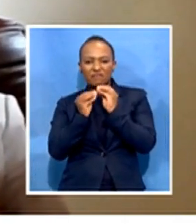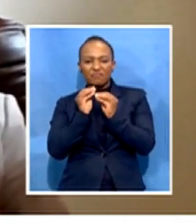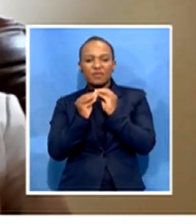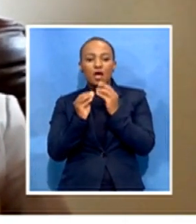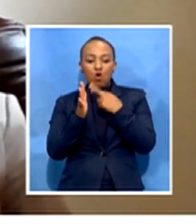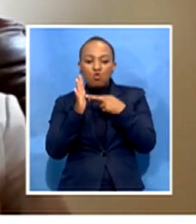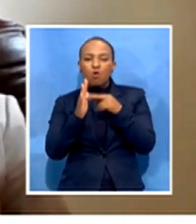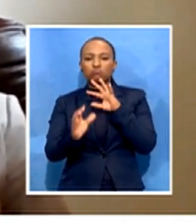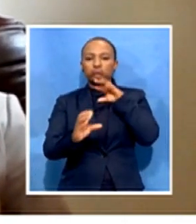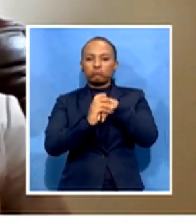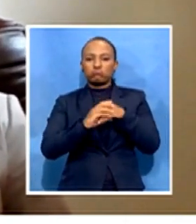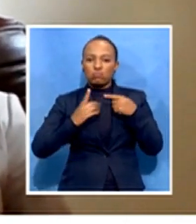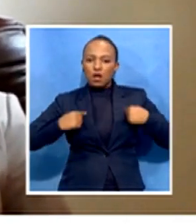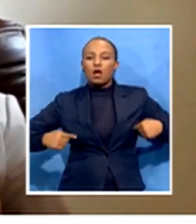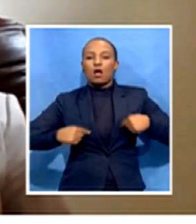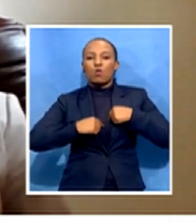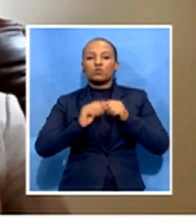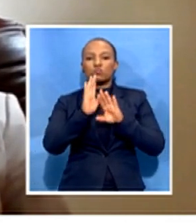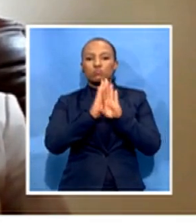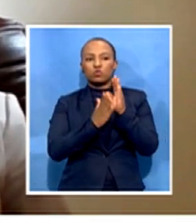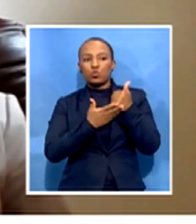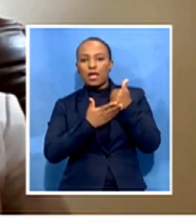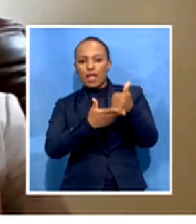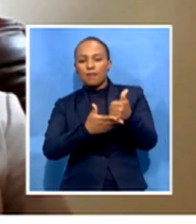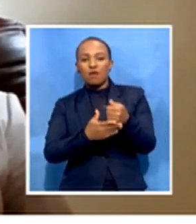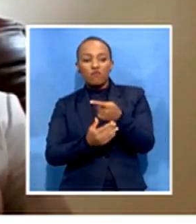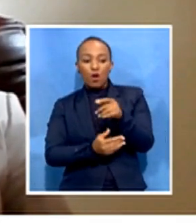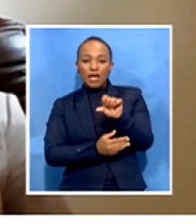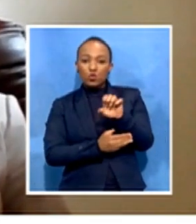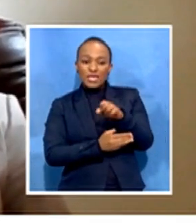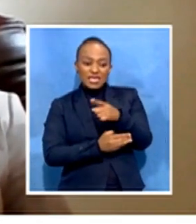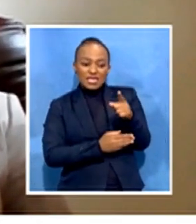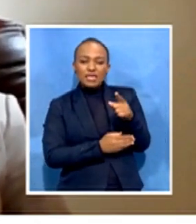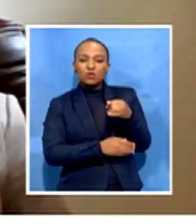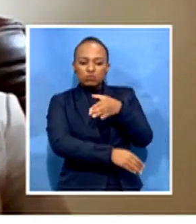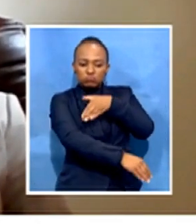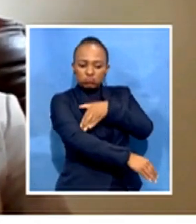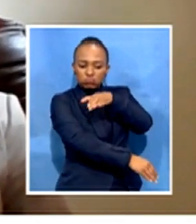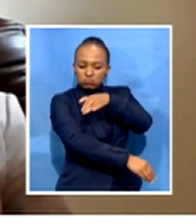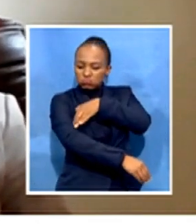the recapacitation of these institutions and assisting whatever government efforts that are there, to try